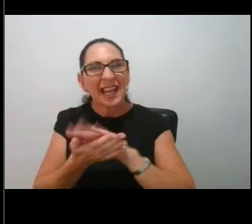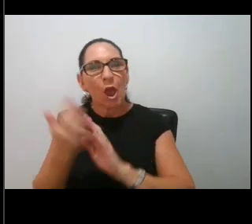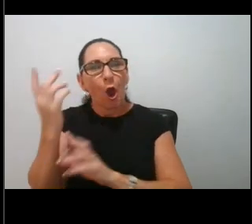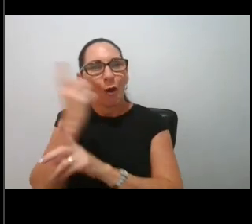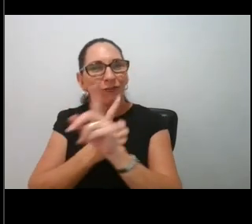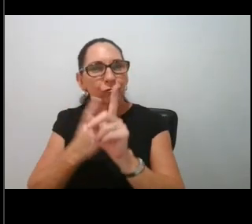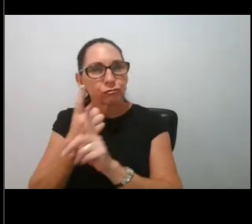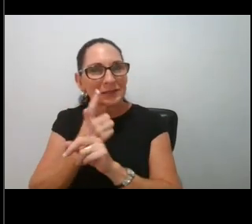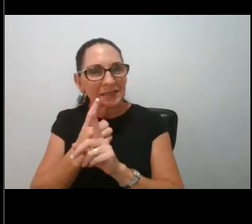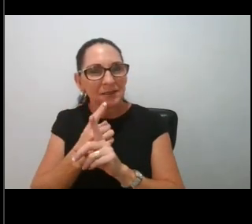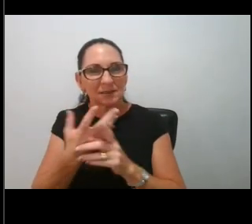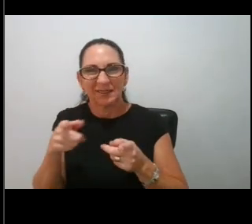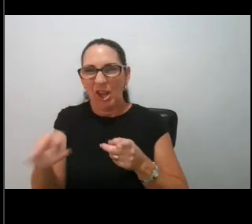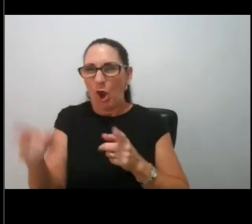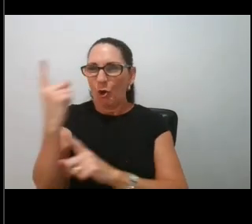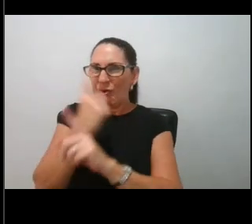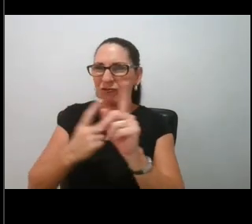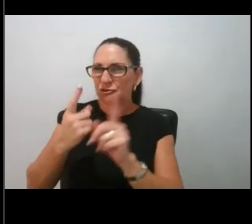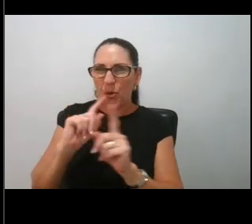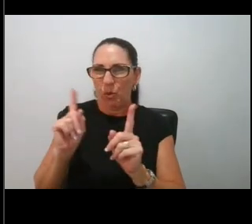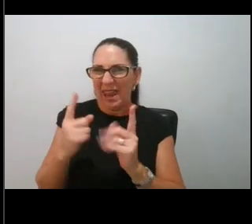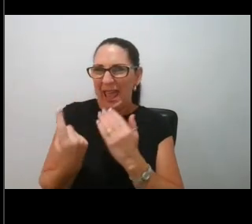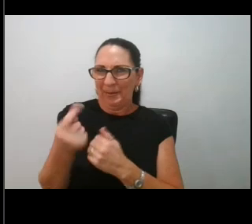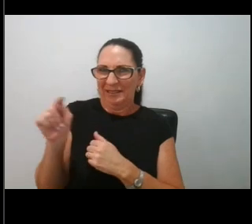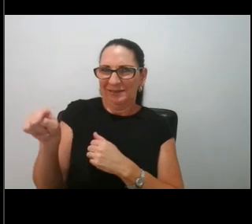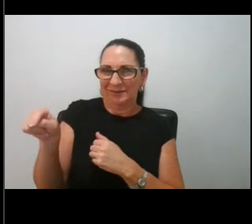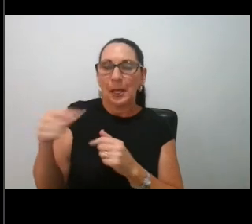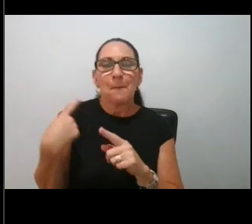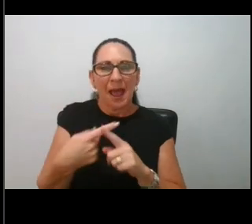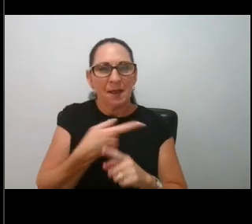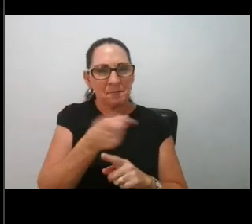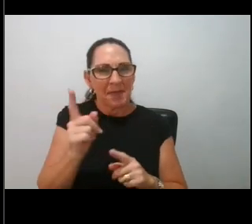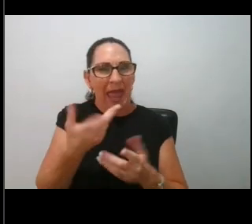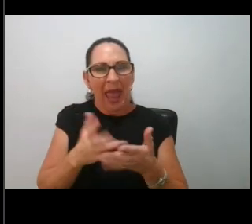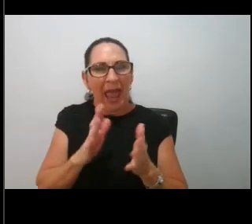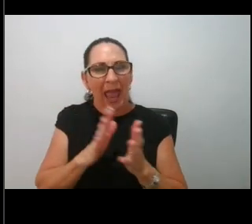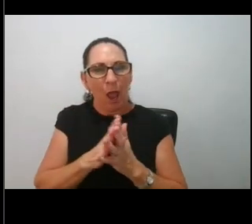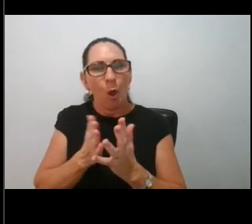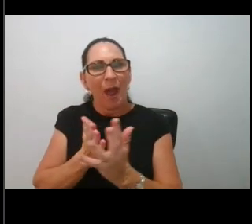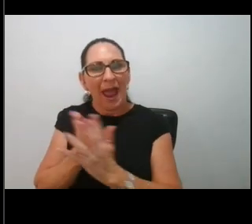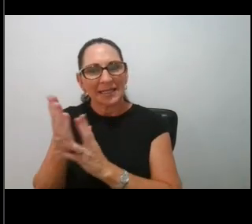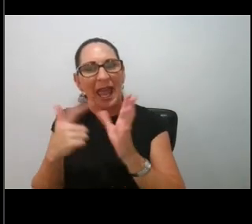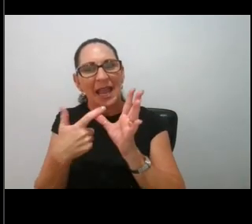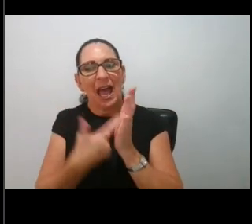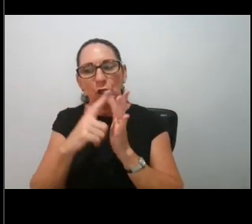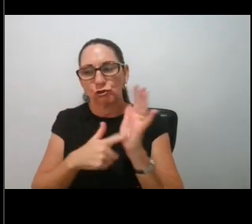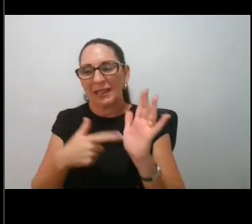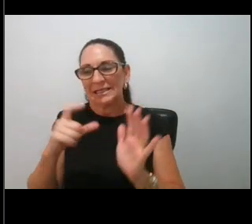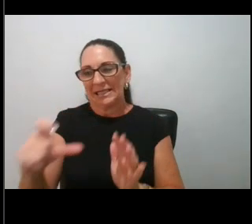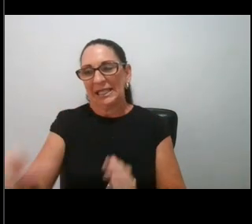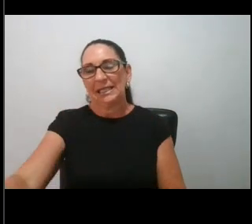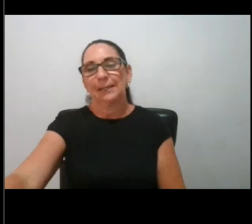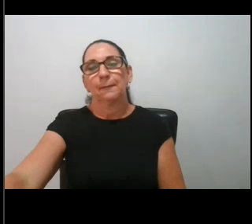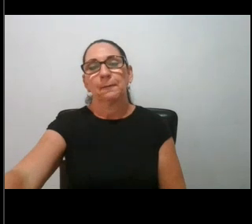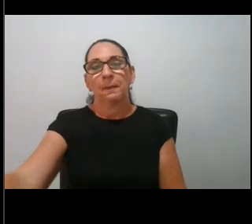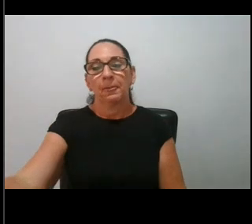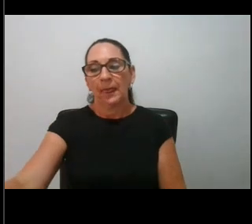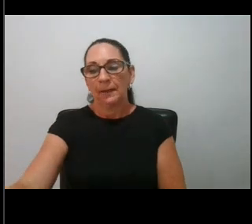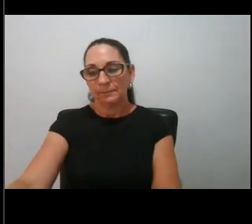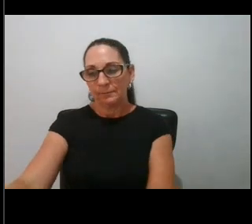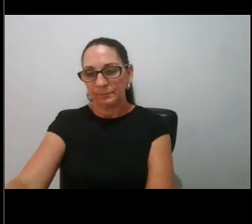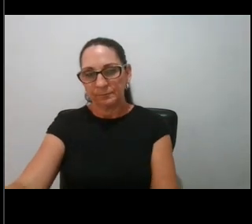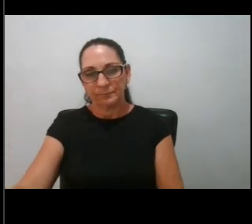in a conference, and how people can access ARJC. Thanks, Catherine. And Emma, over